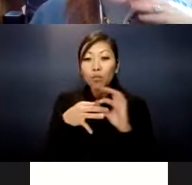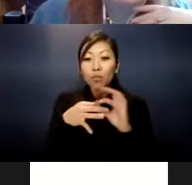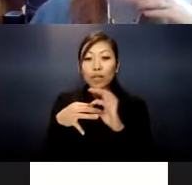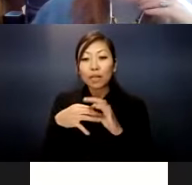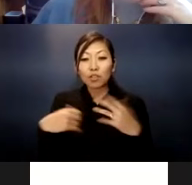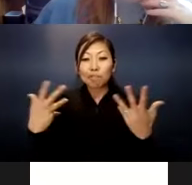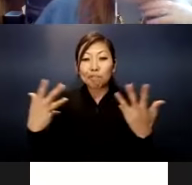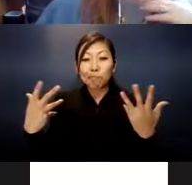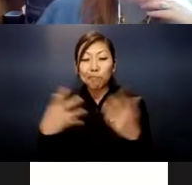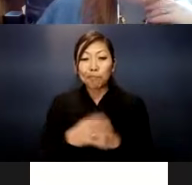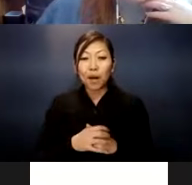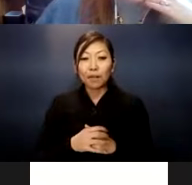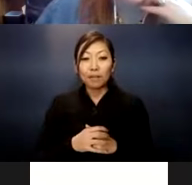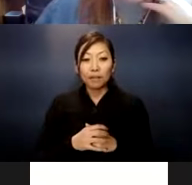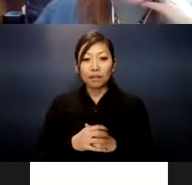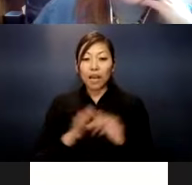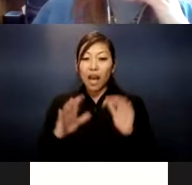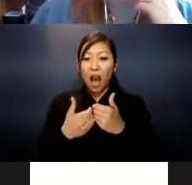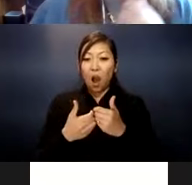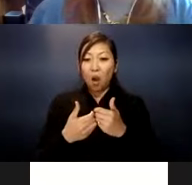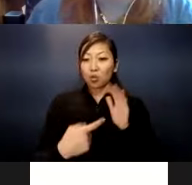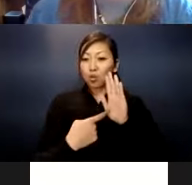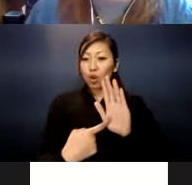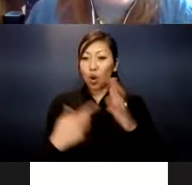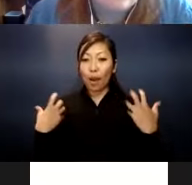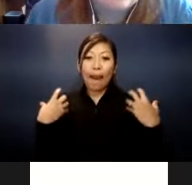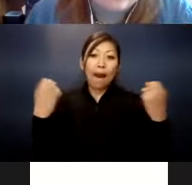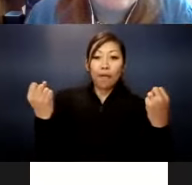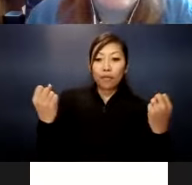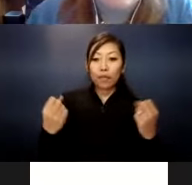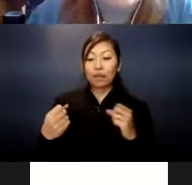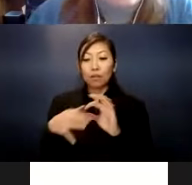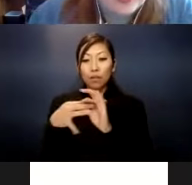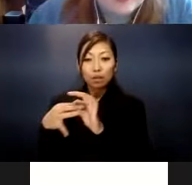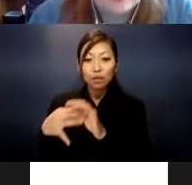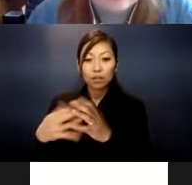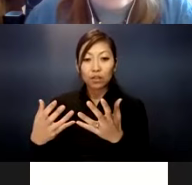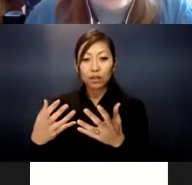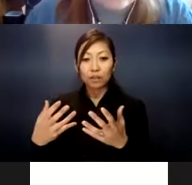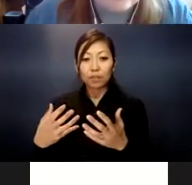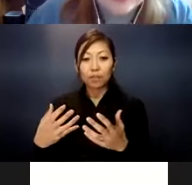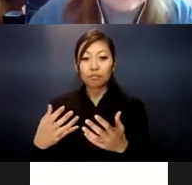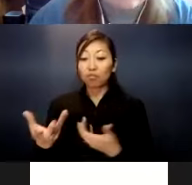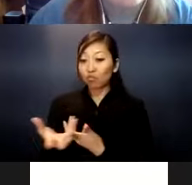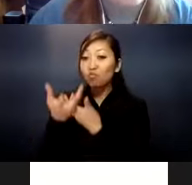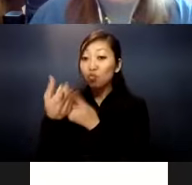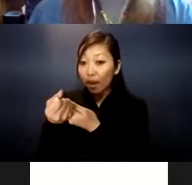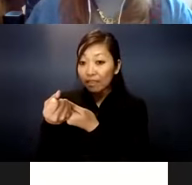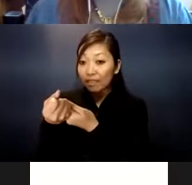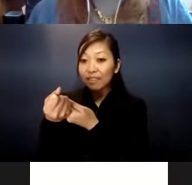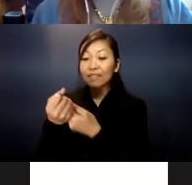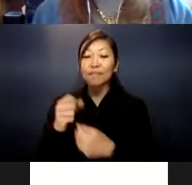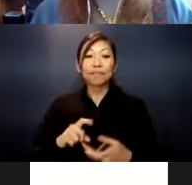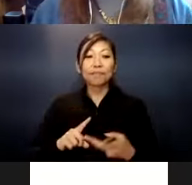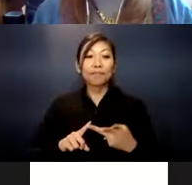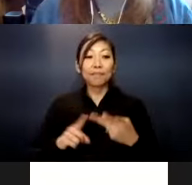relationship? What do you think are signs of a healthy relationship? So you can talk about trust, independence, making